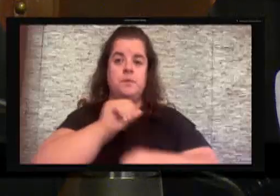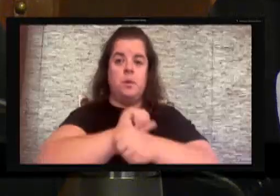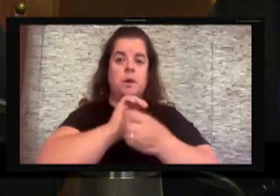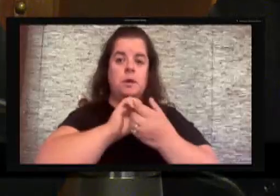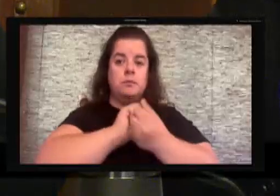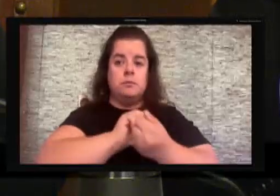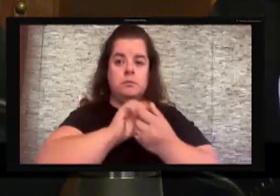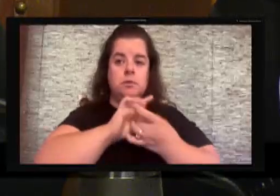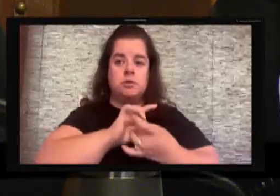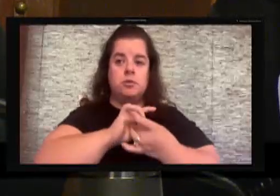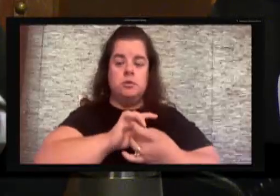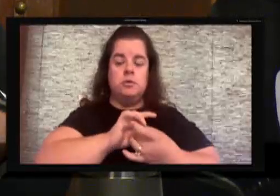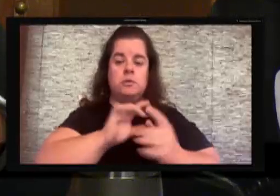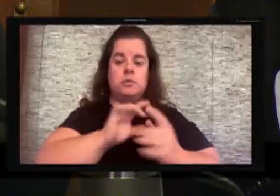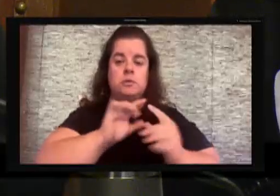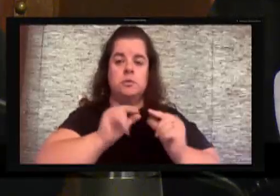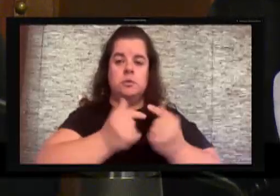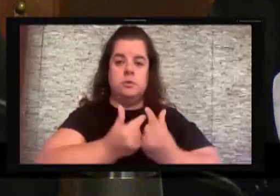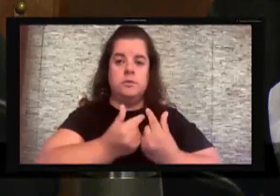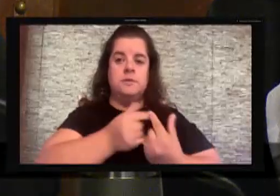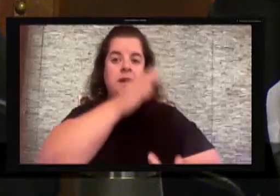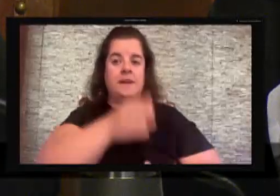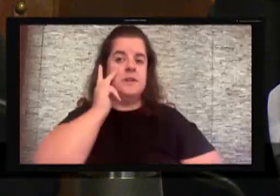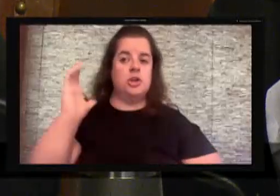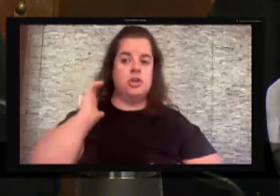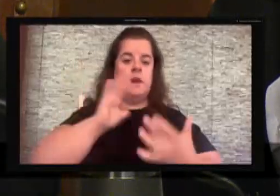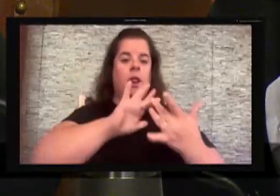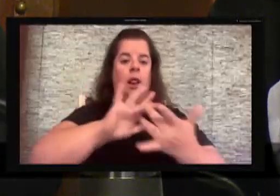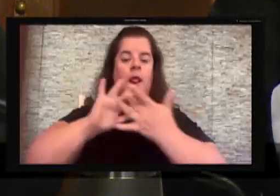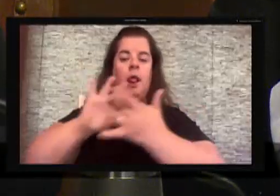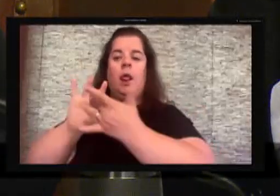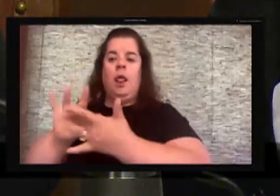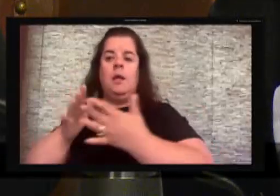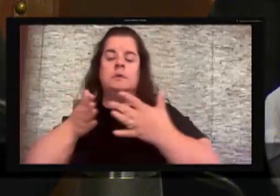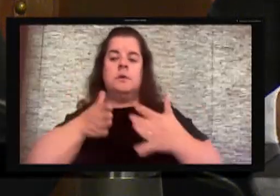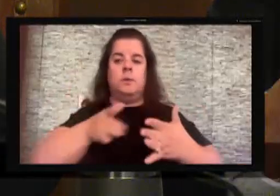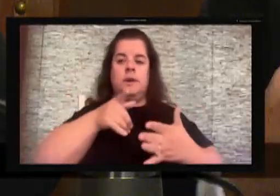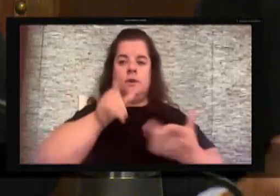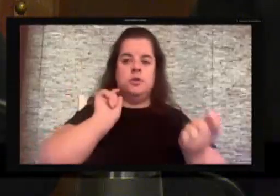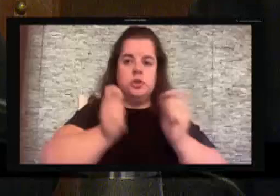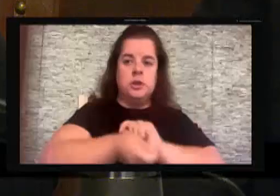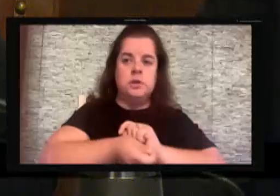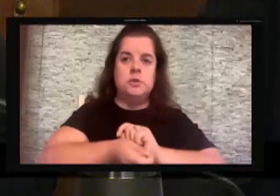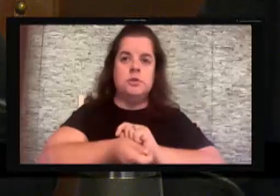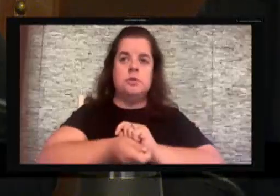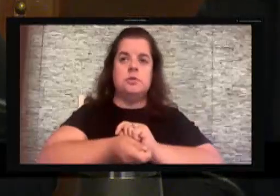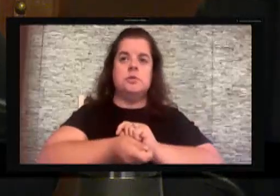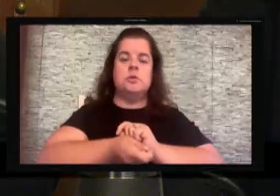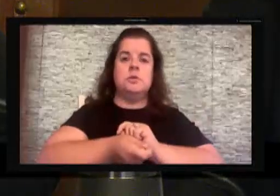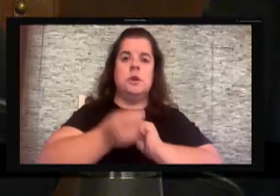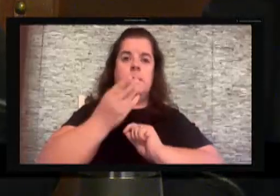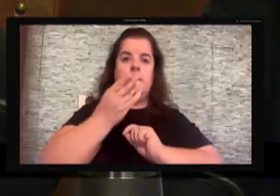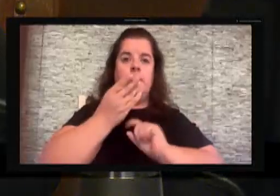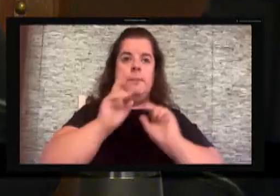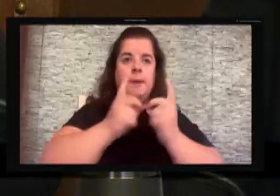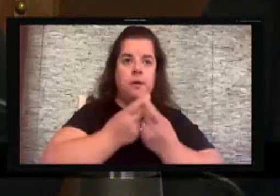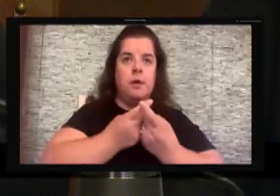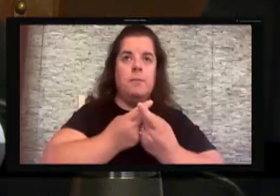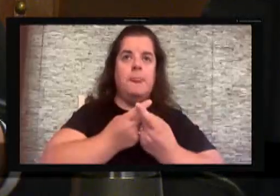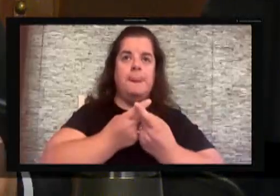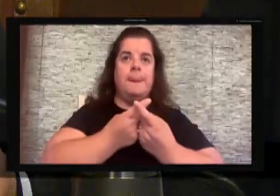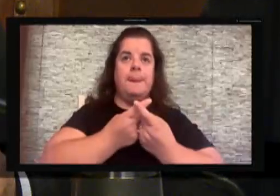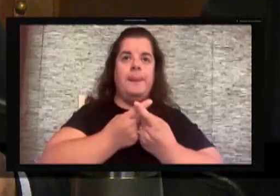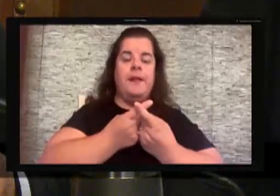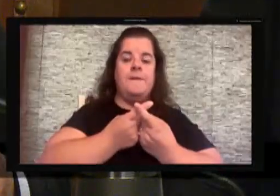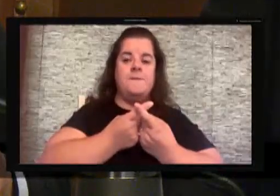mean, I never saw a chief reach out the way that he you know, changed and you know, the Bureau and reached out a lot. Could